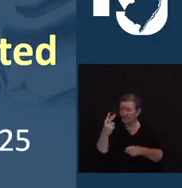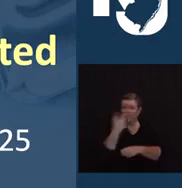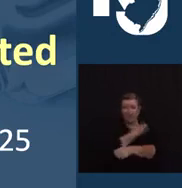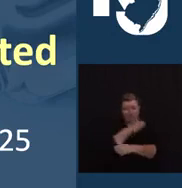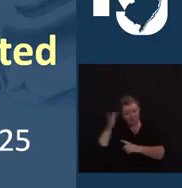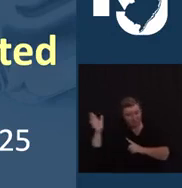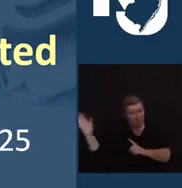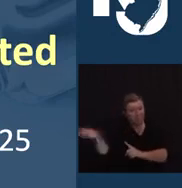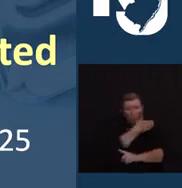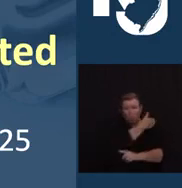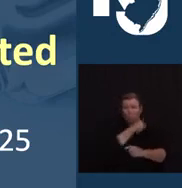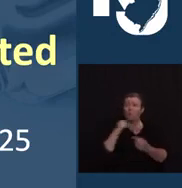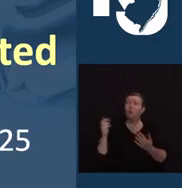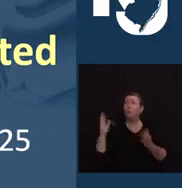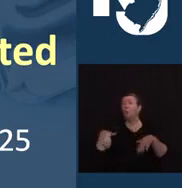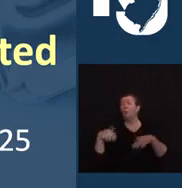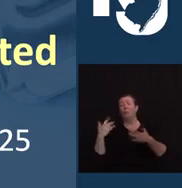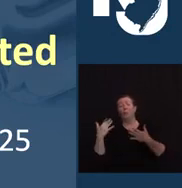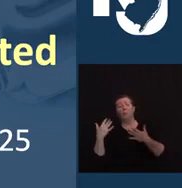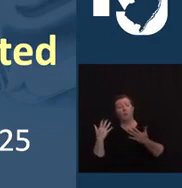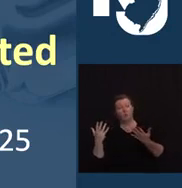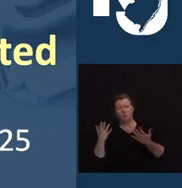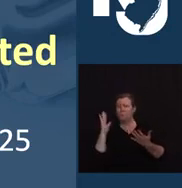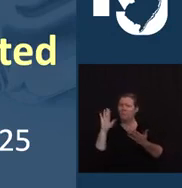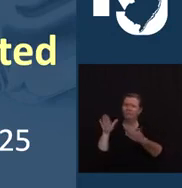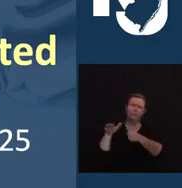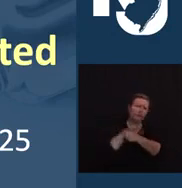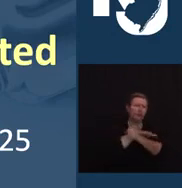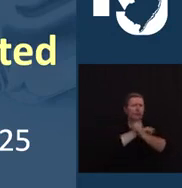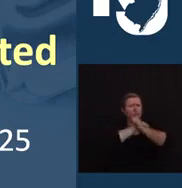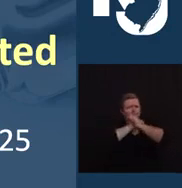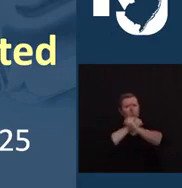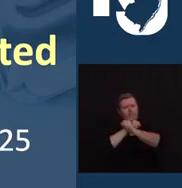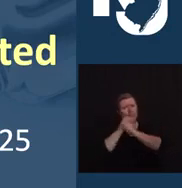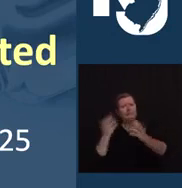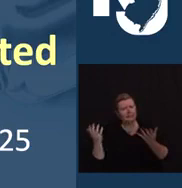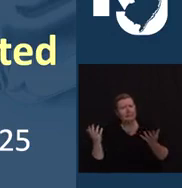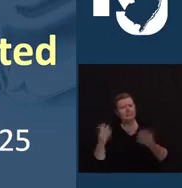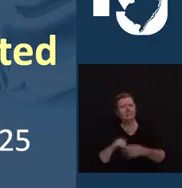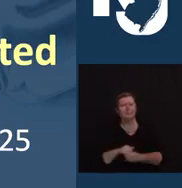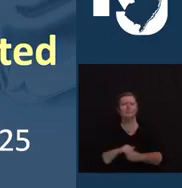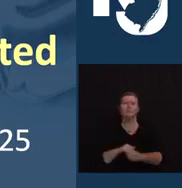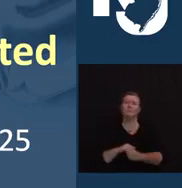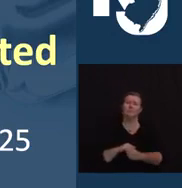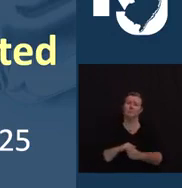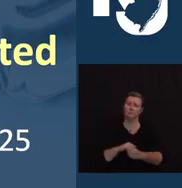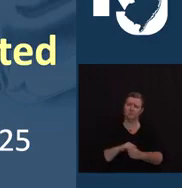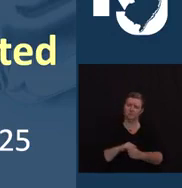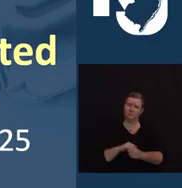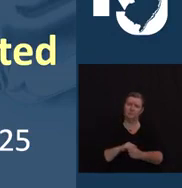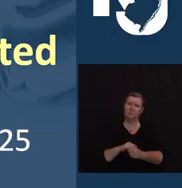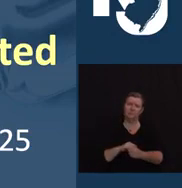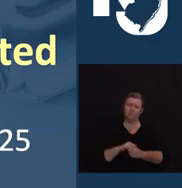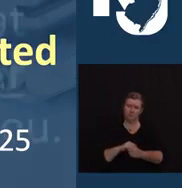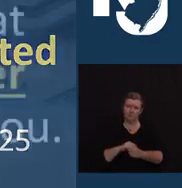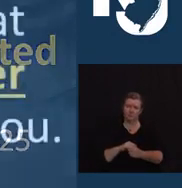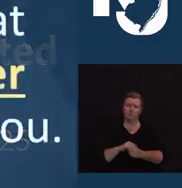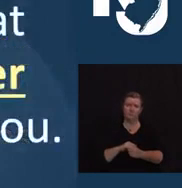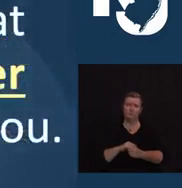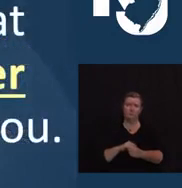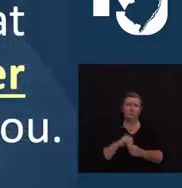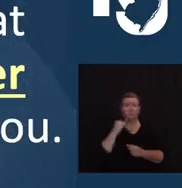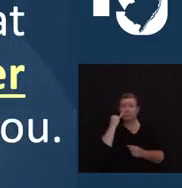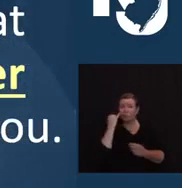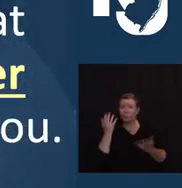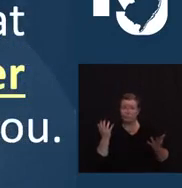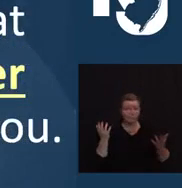get the full measure of protection that these vaccines provide, and we'll show those numbers in just a minute. If for some reason